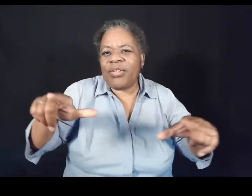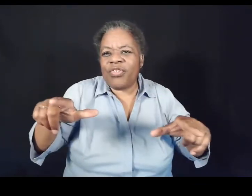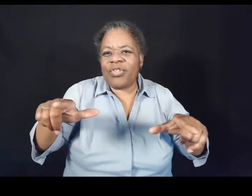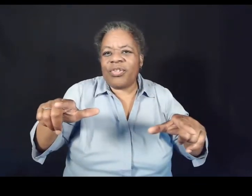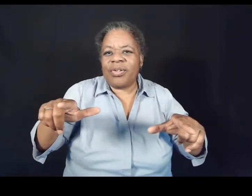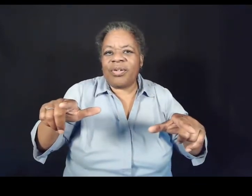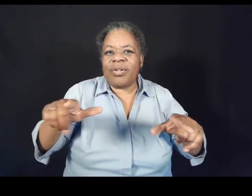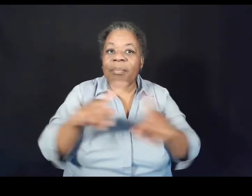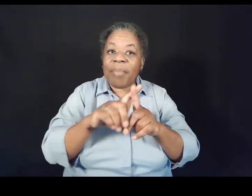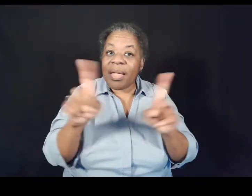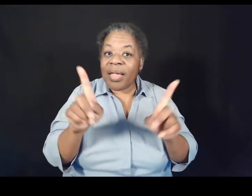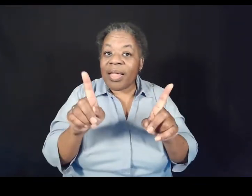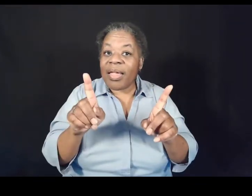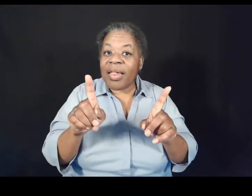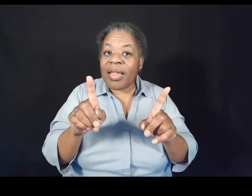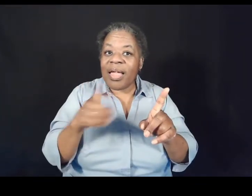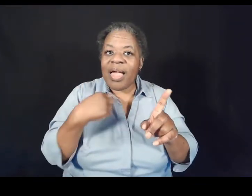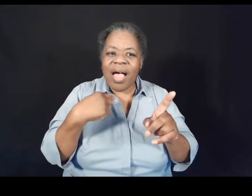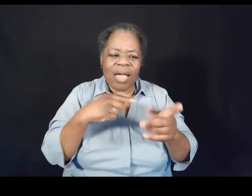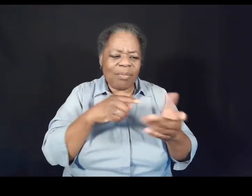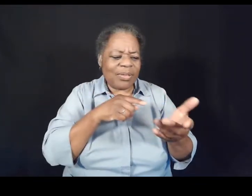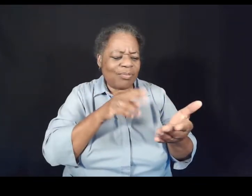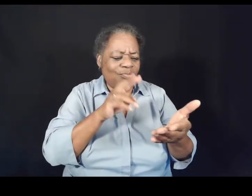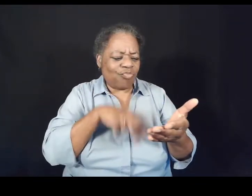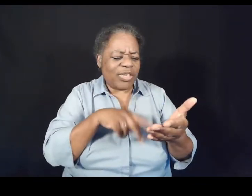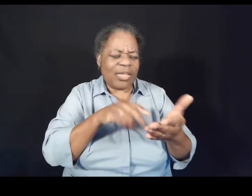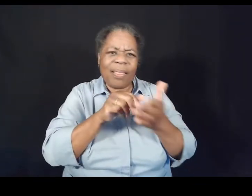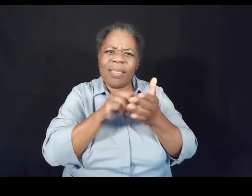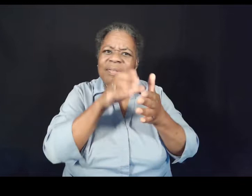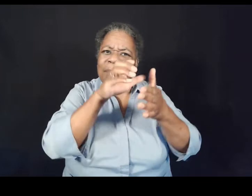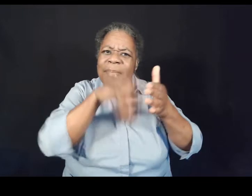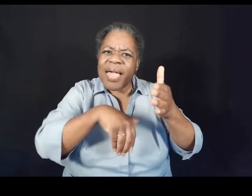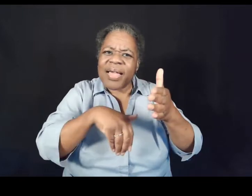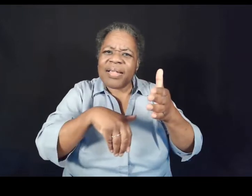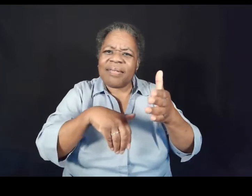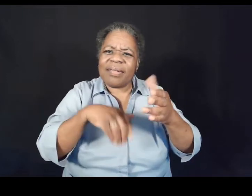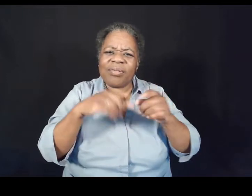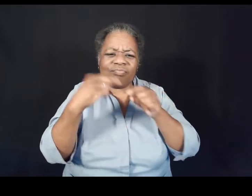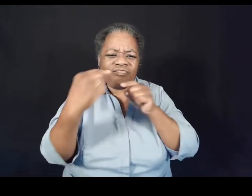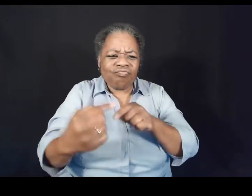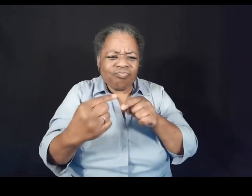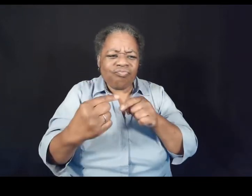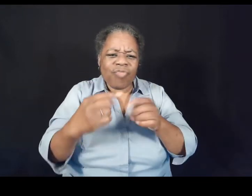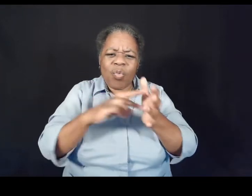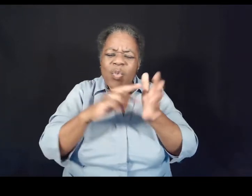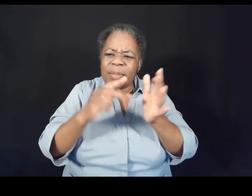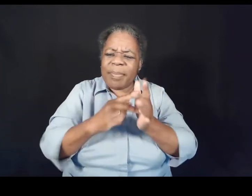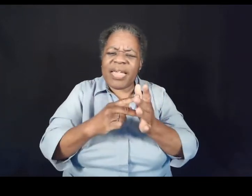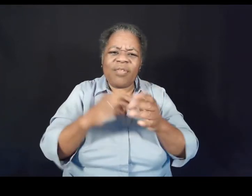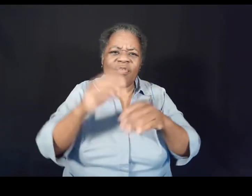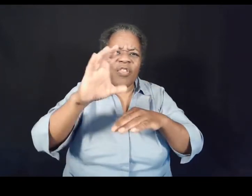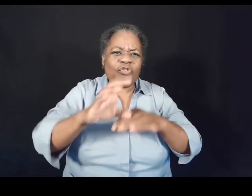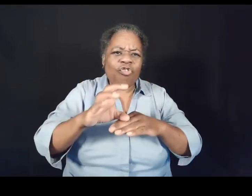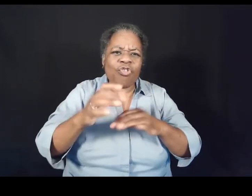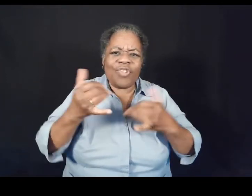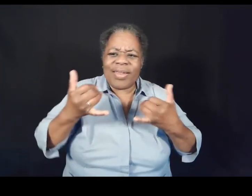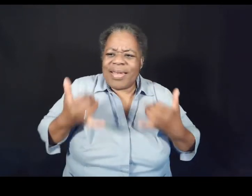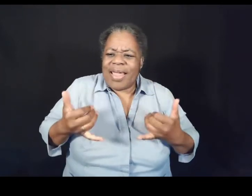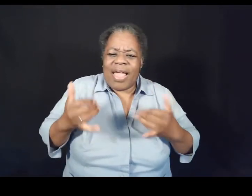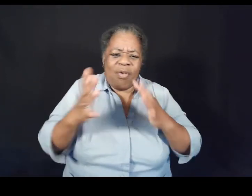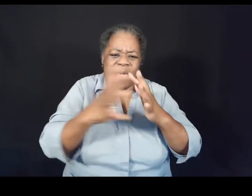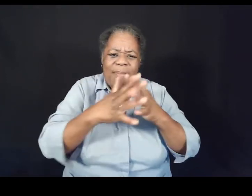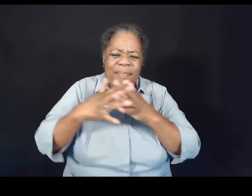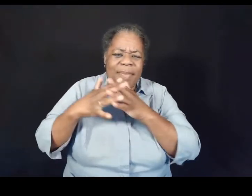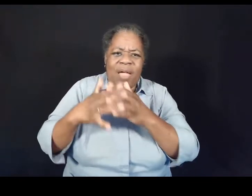But as I was wrestling with this passage and what it means for the church today in America in